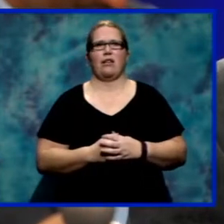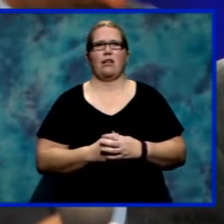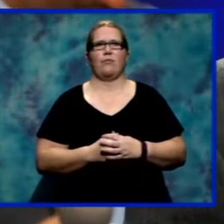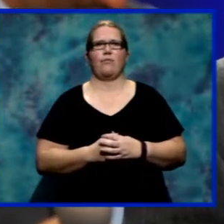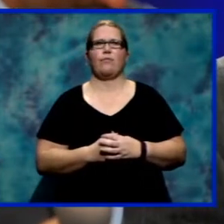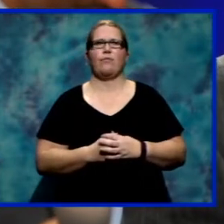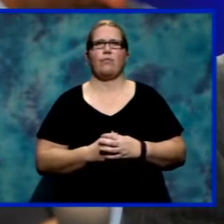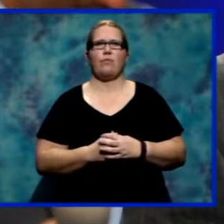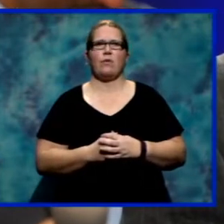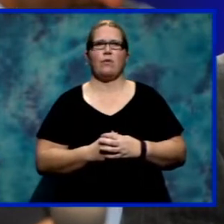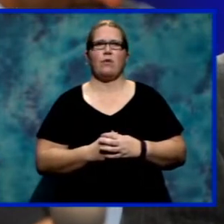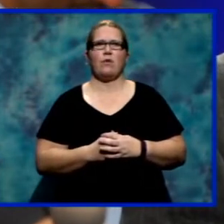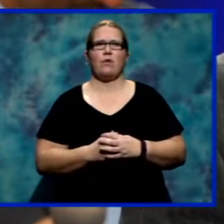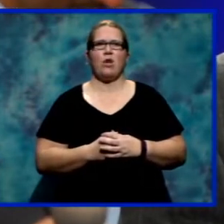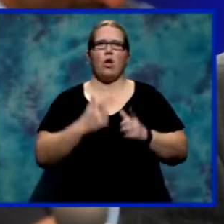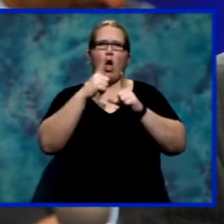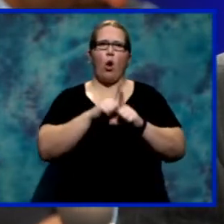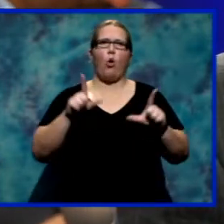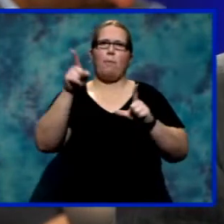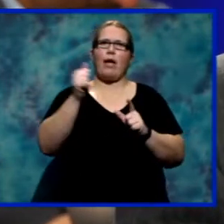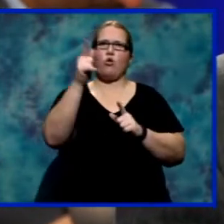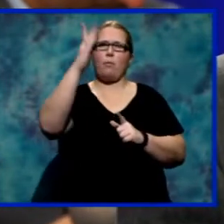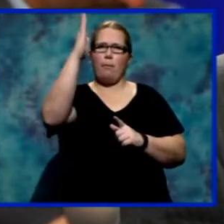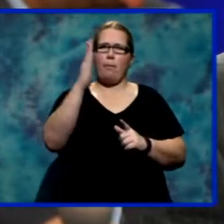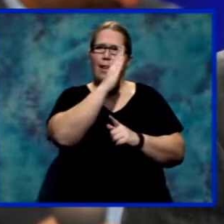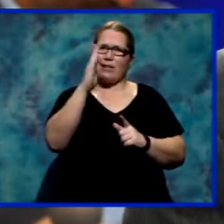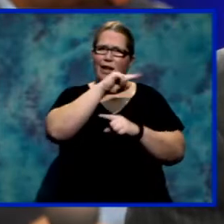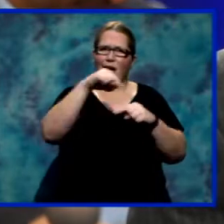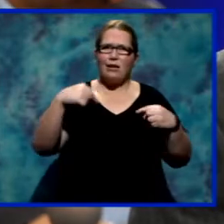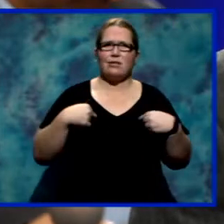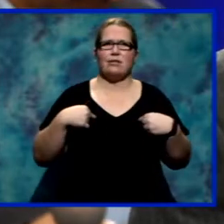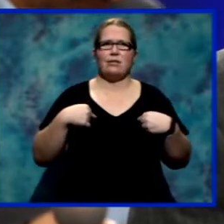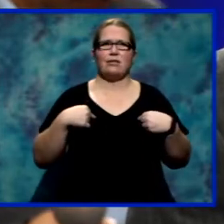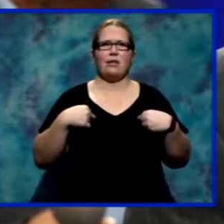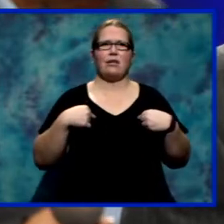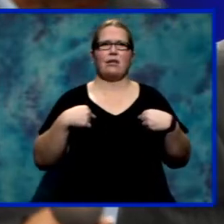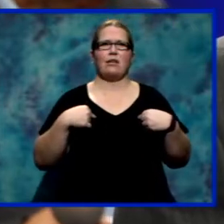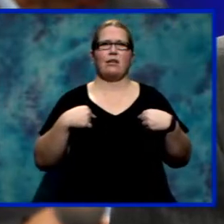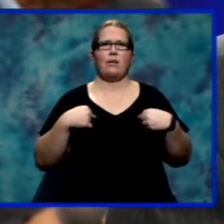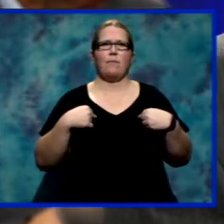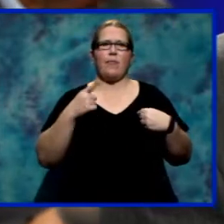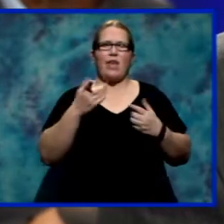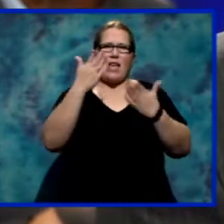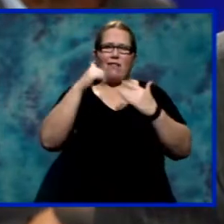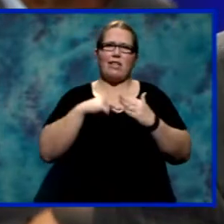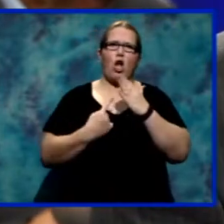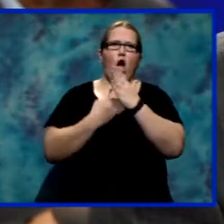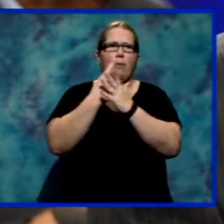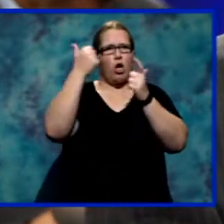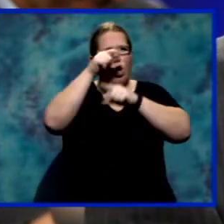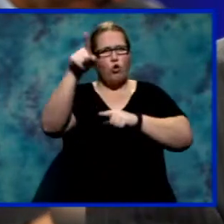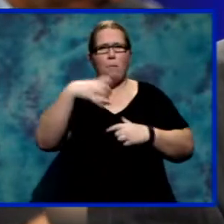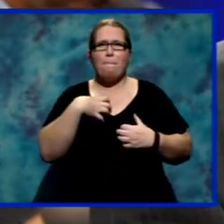Malachi. Dear Lord, may you bless us abundantly, and may you give us an opportunity to know you